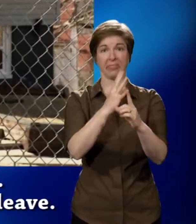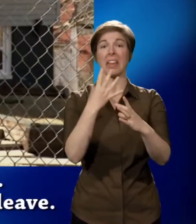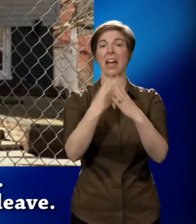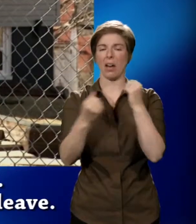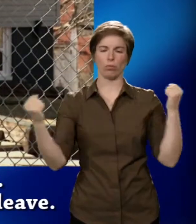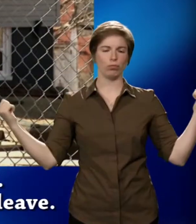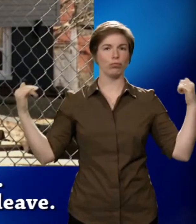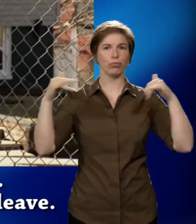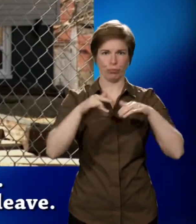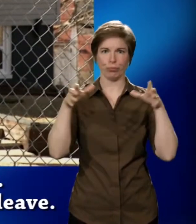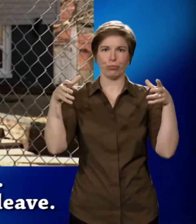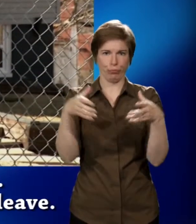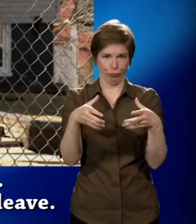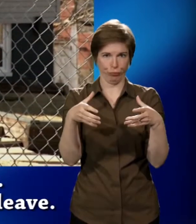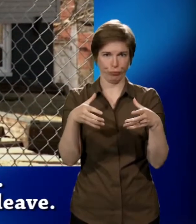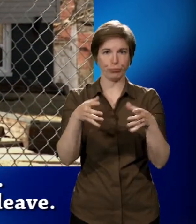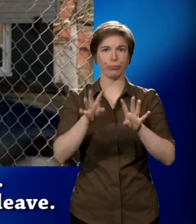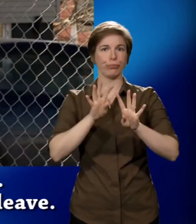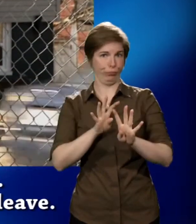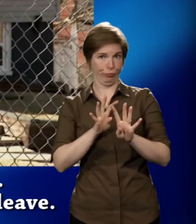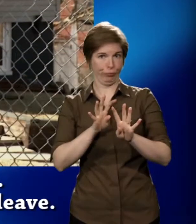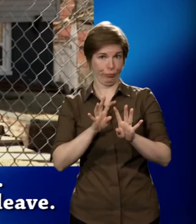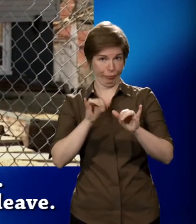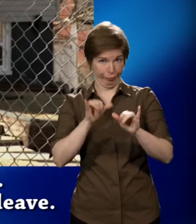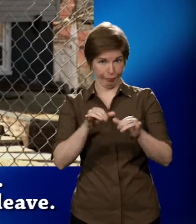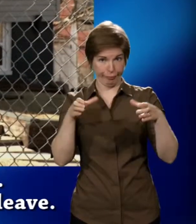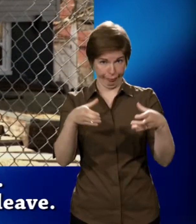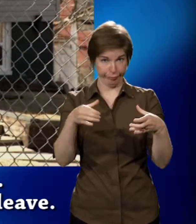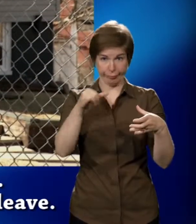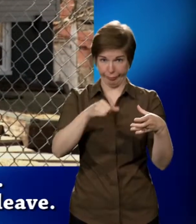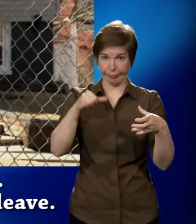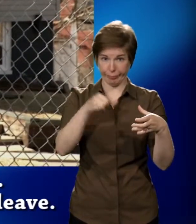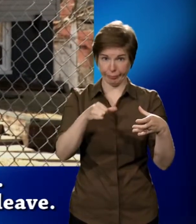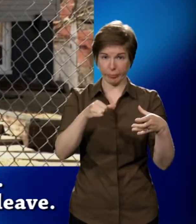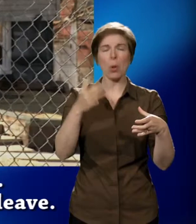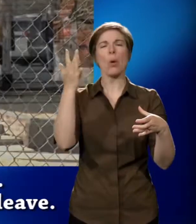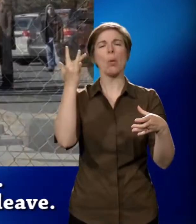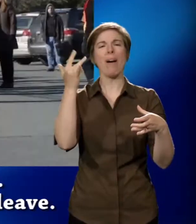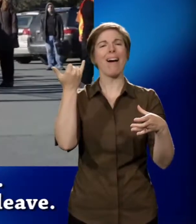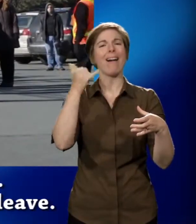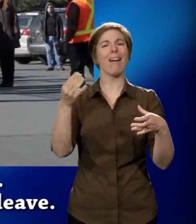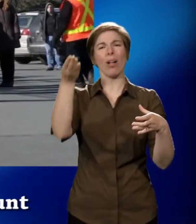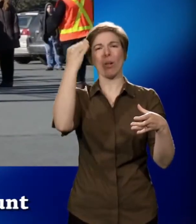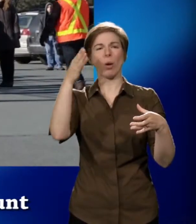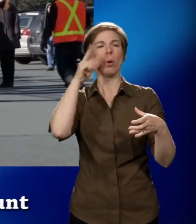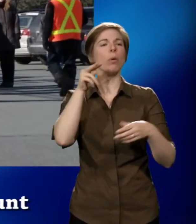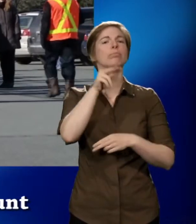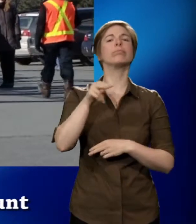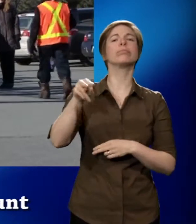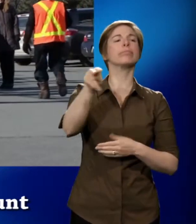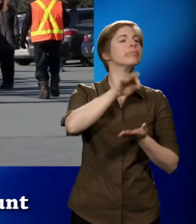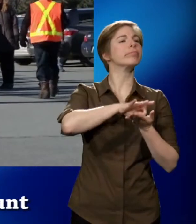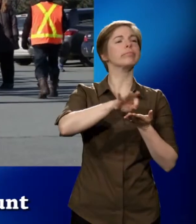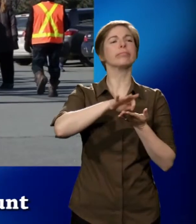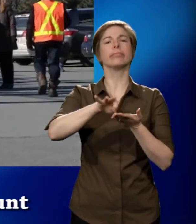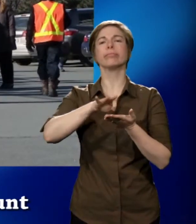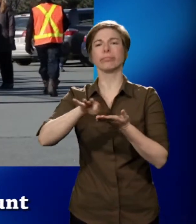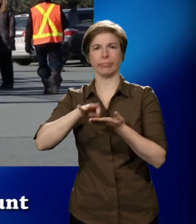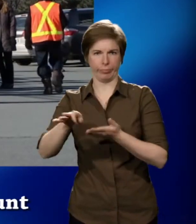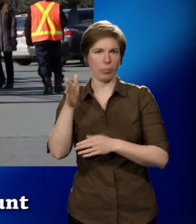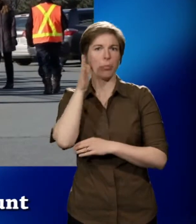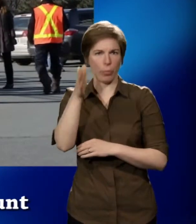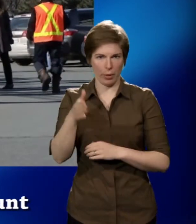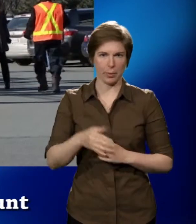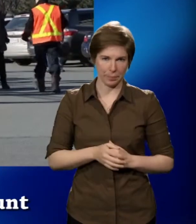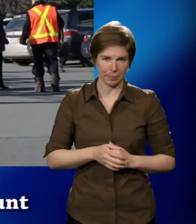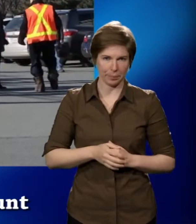gather in the muster areas. And while you're in the muster area, don't leave. Allow the fire wardens to take